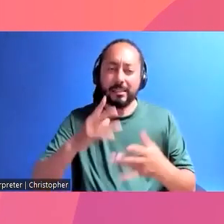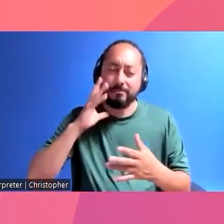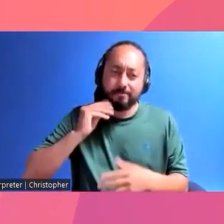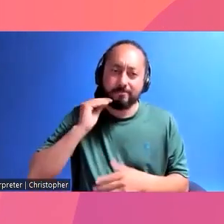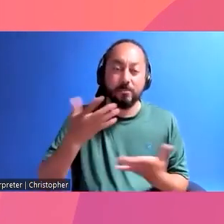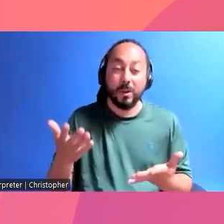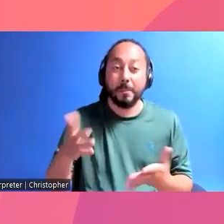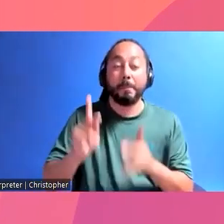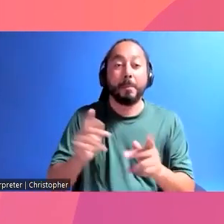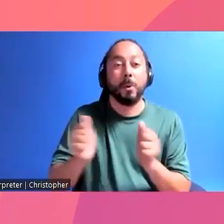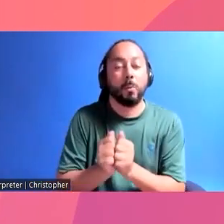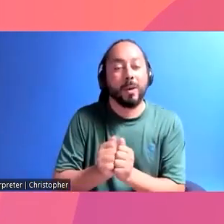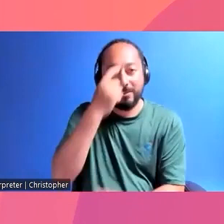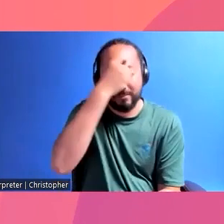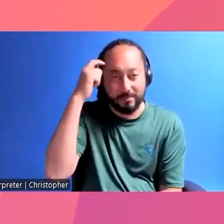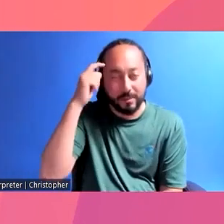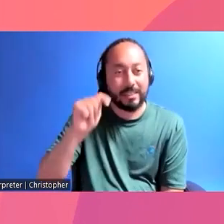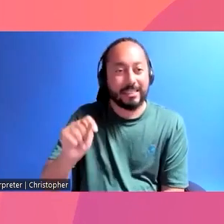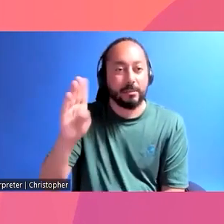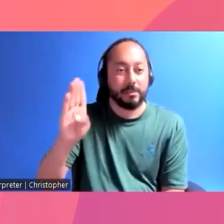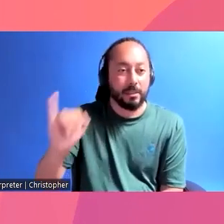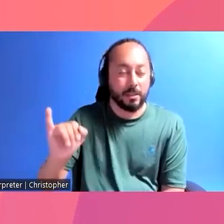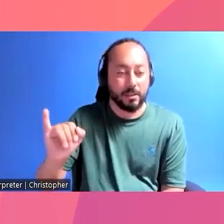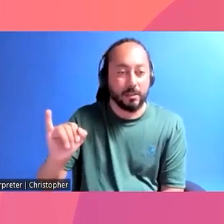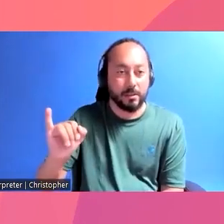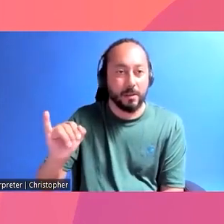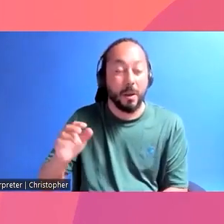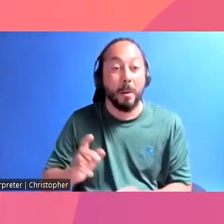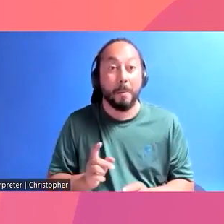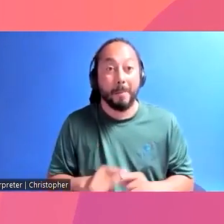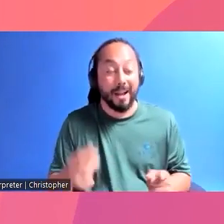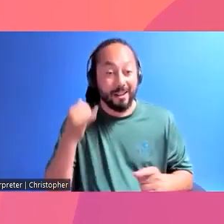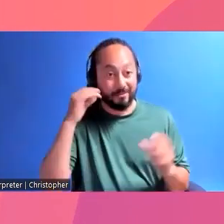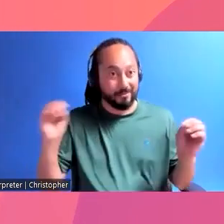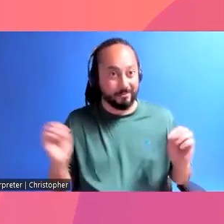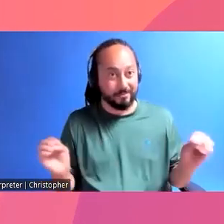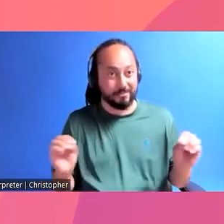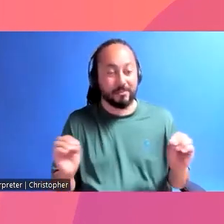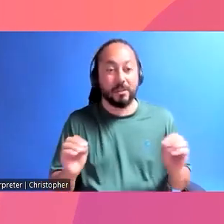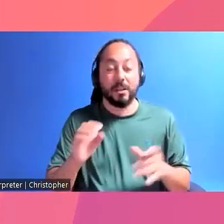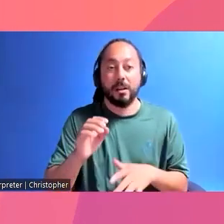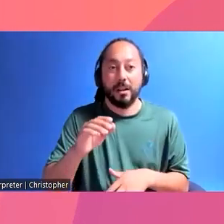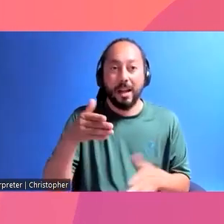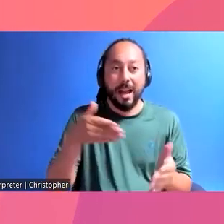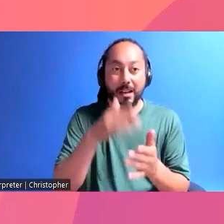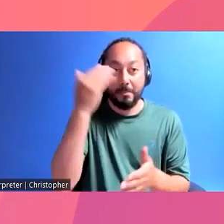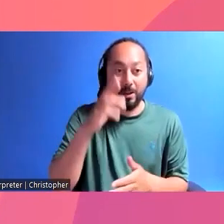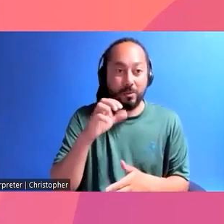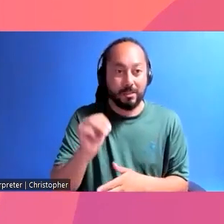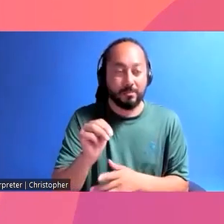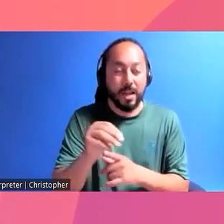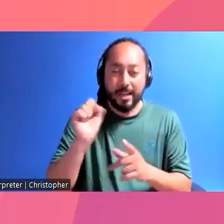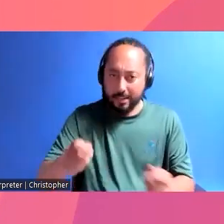injury, with no consideration for how racism and anti-Black racism can shape outcomes, opportunities,